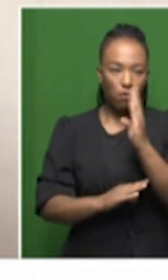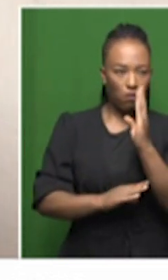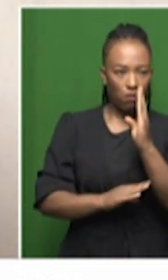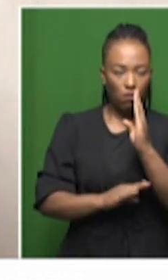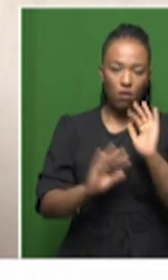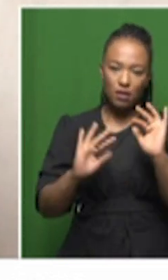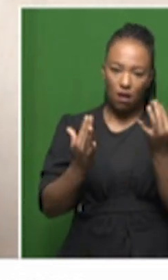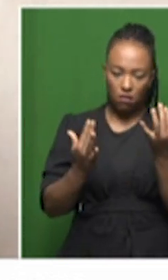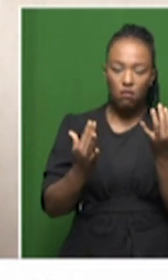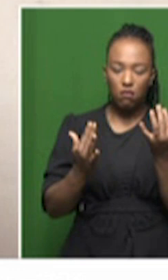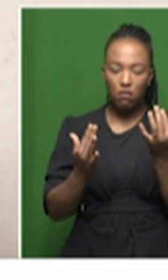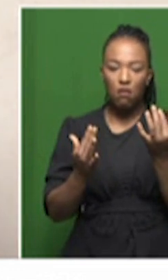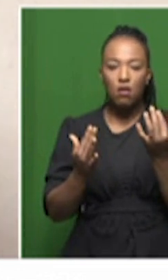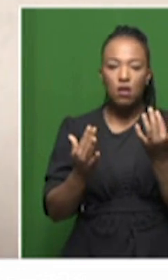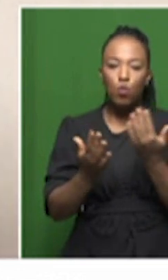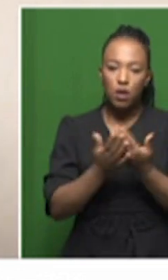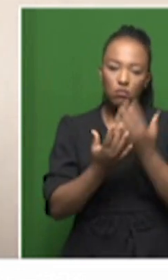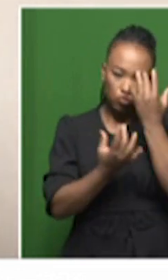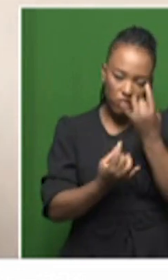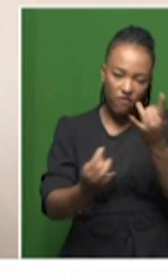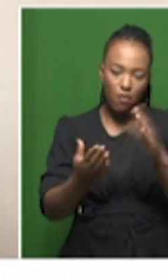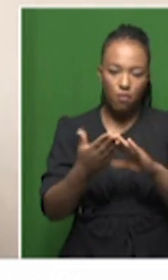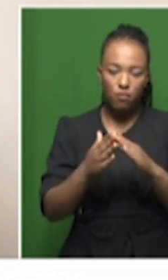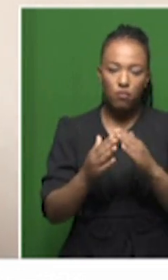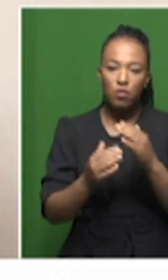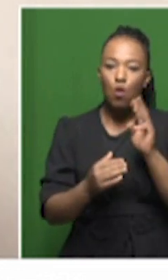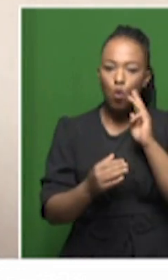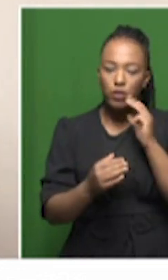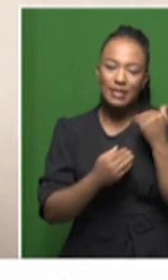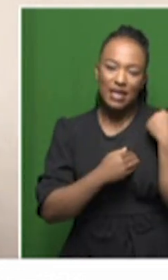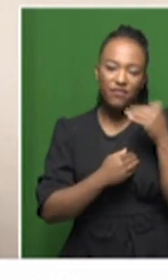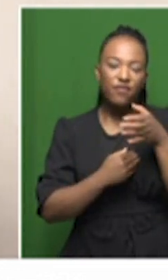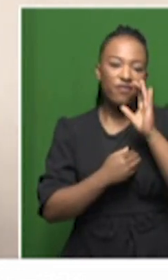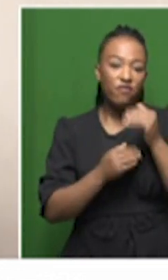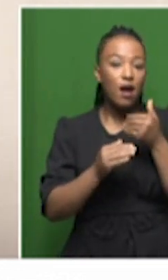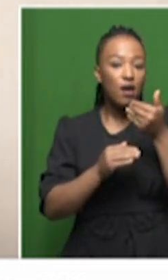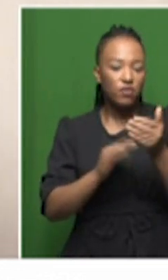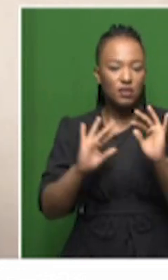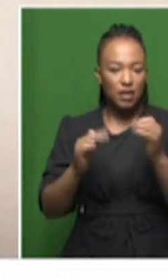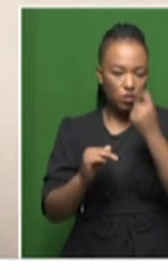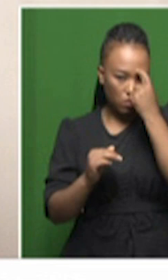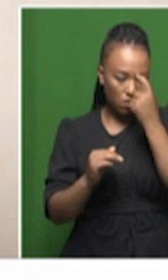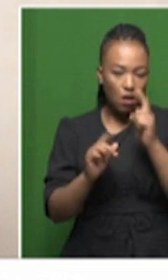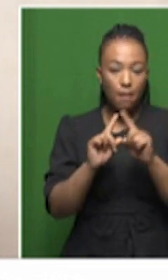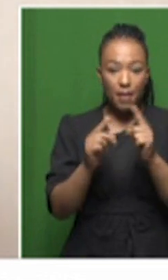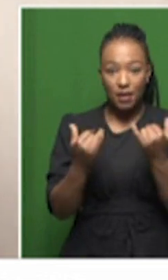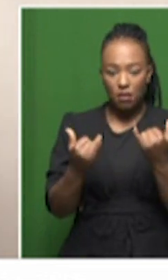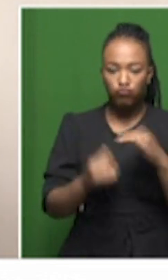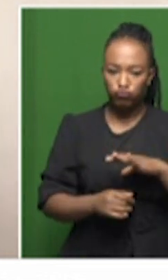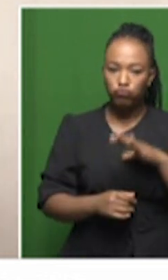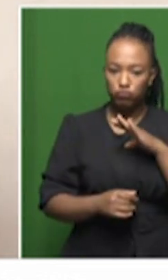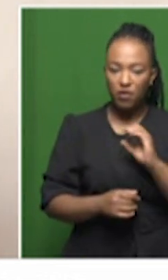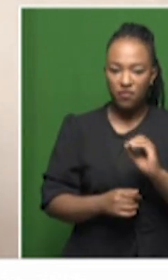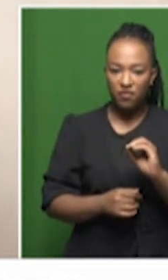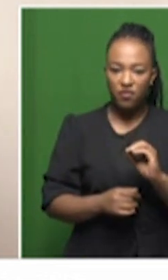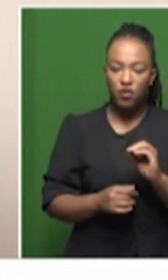to announce to the residents that the water is safe to drink, after 10 o'clock or so. But I think we are confident that,